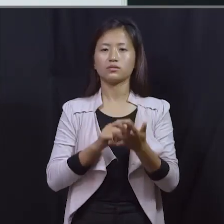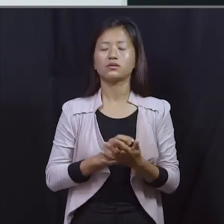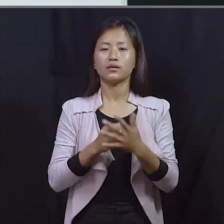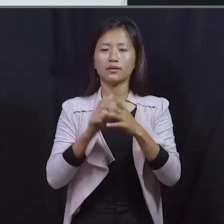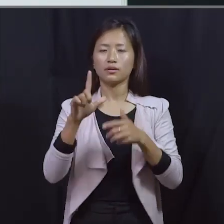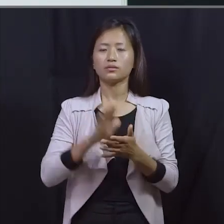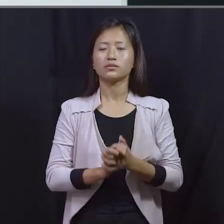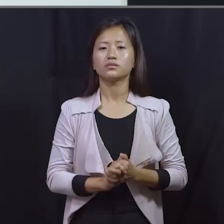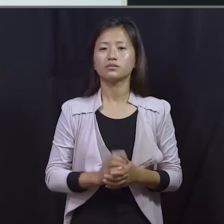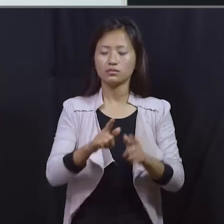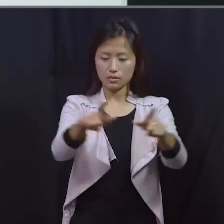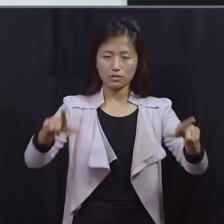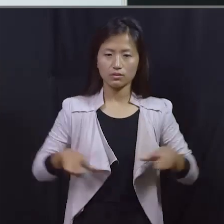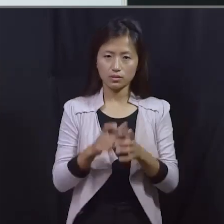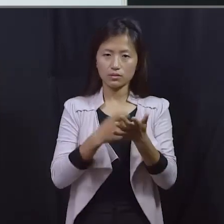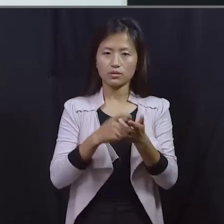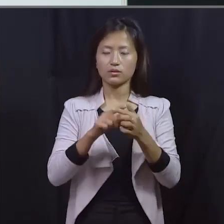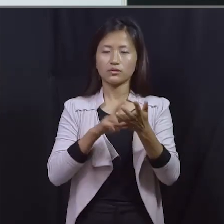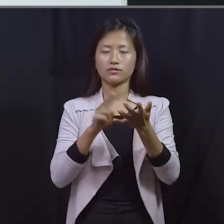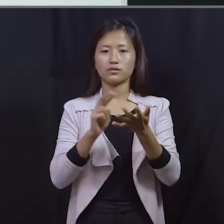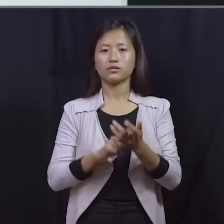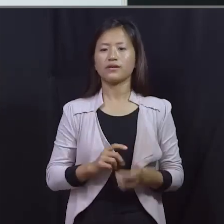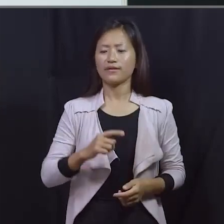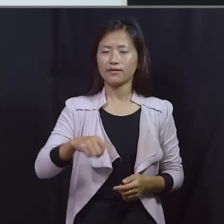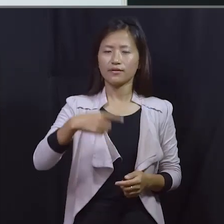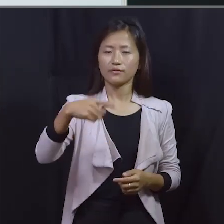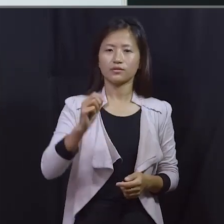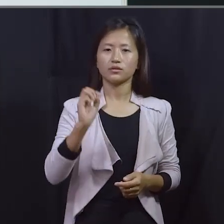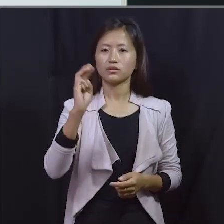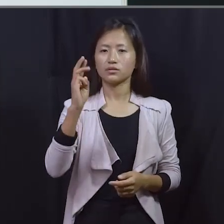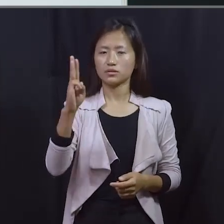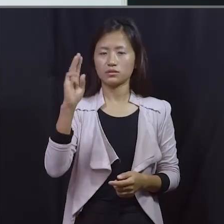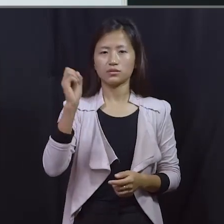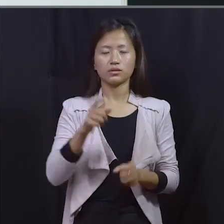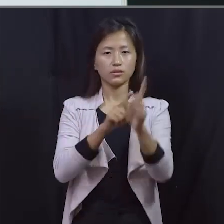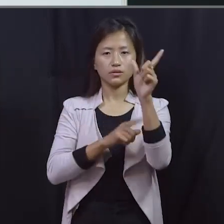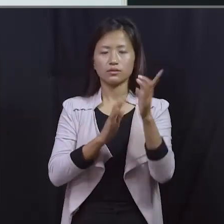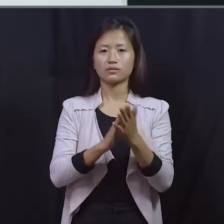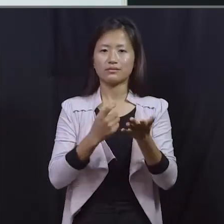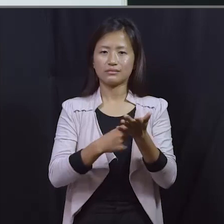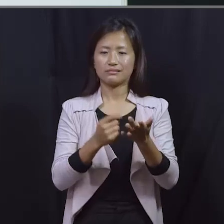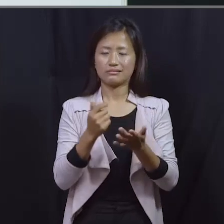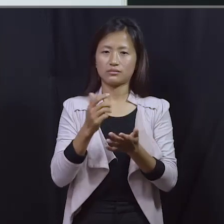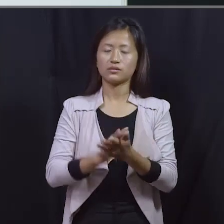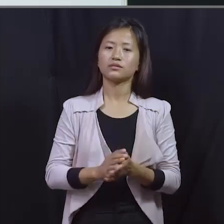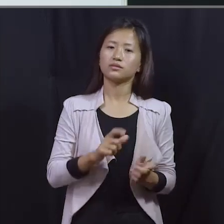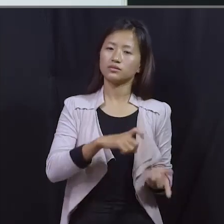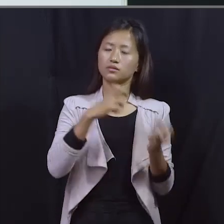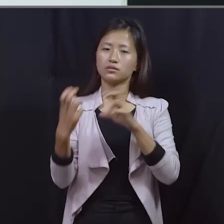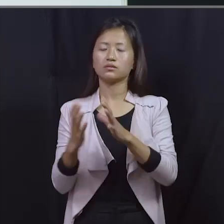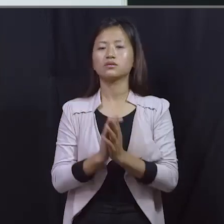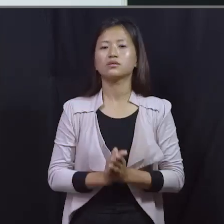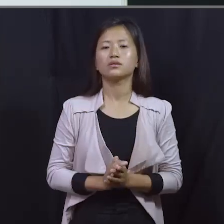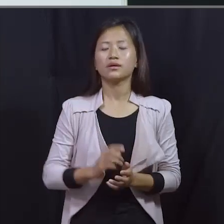revenue changes every 30 years. So every 30 years, the rate or the amount of land revenue, it